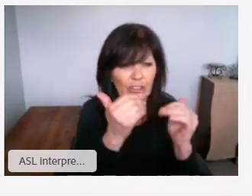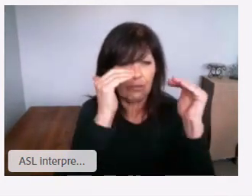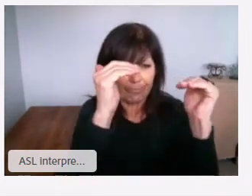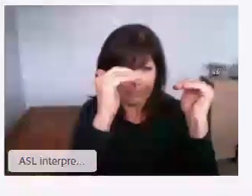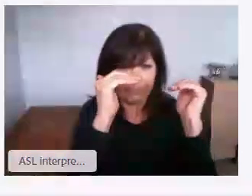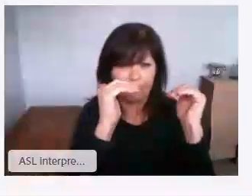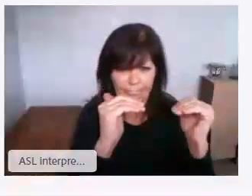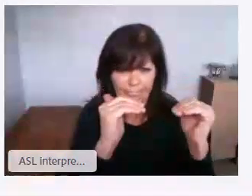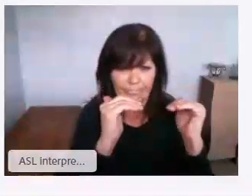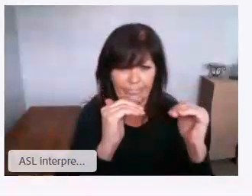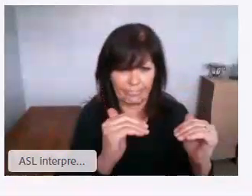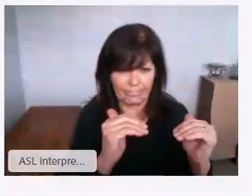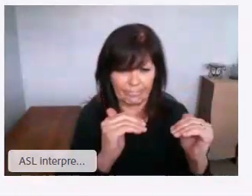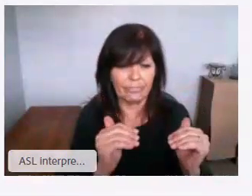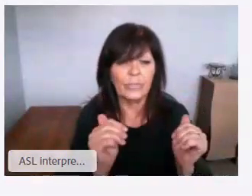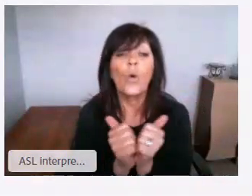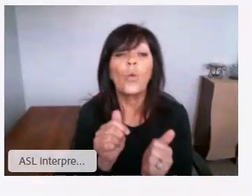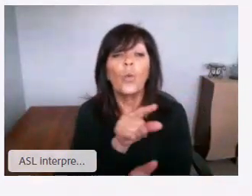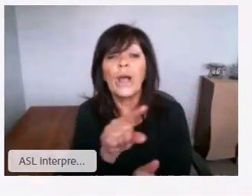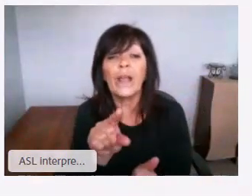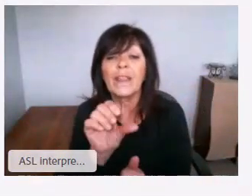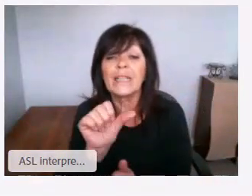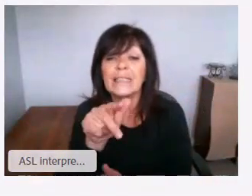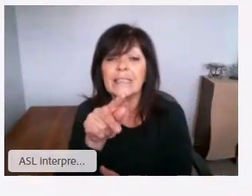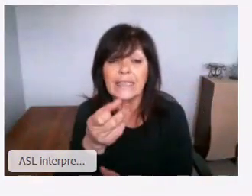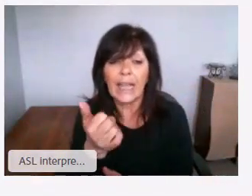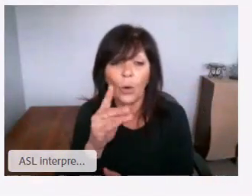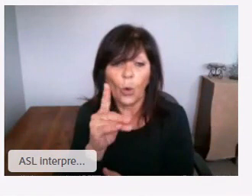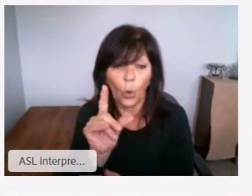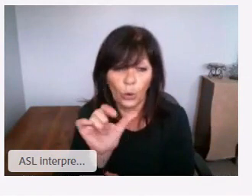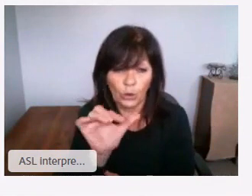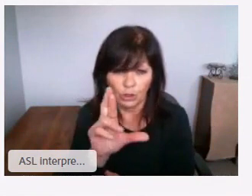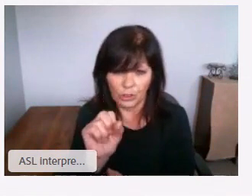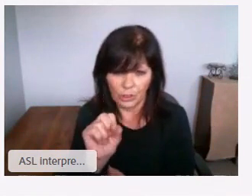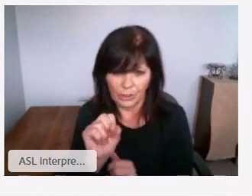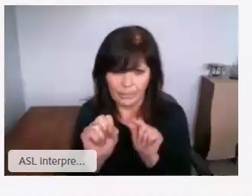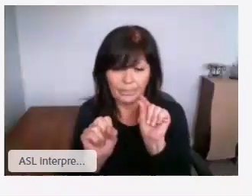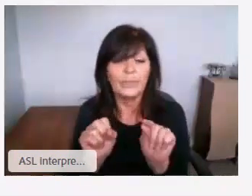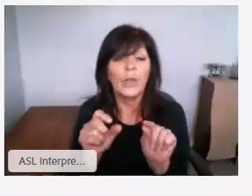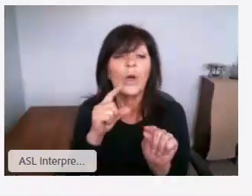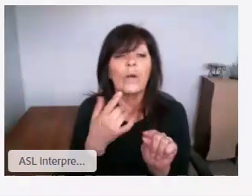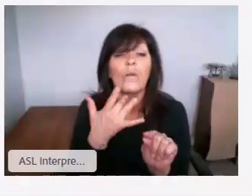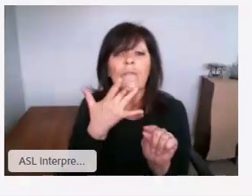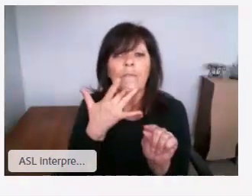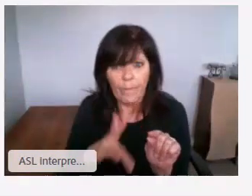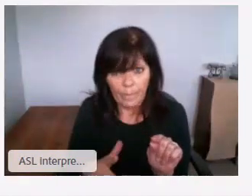with stakeholders. We've been fortunate, given